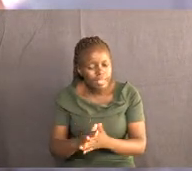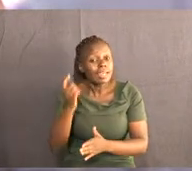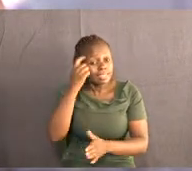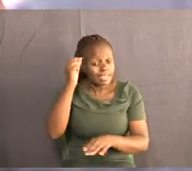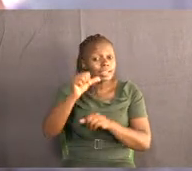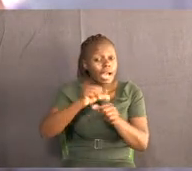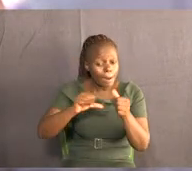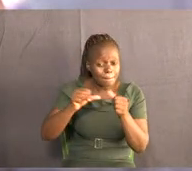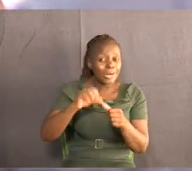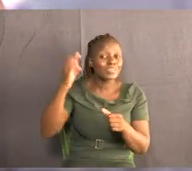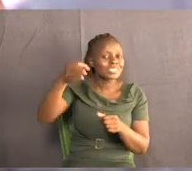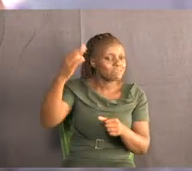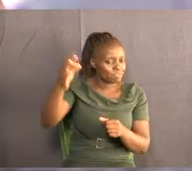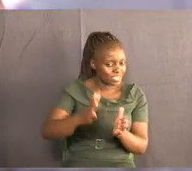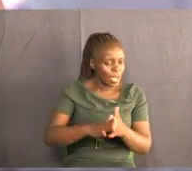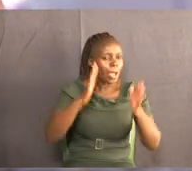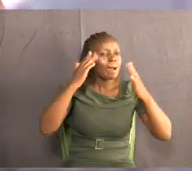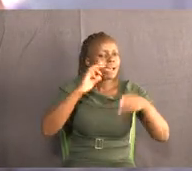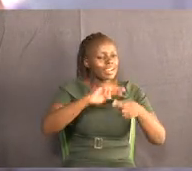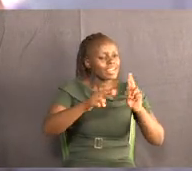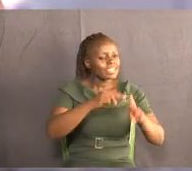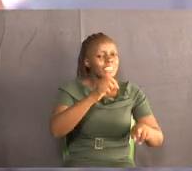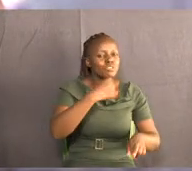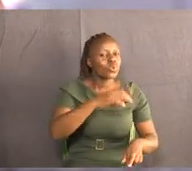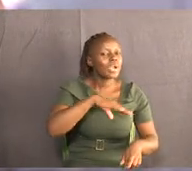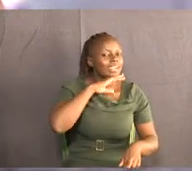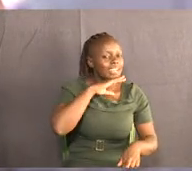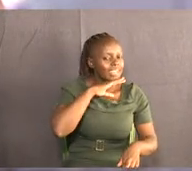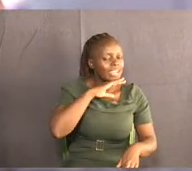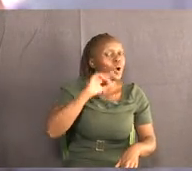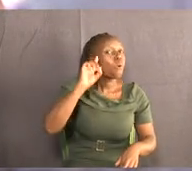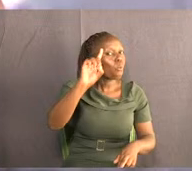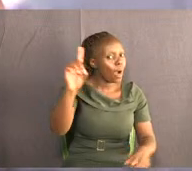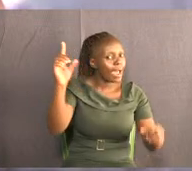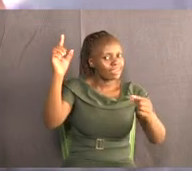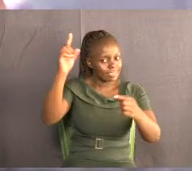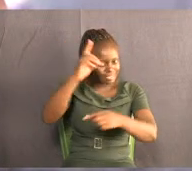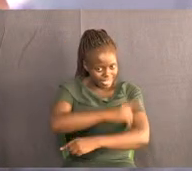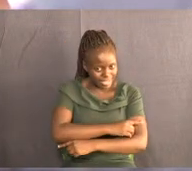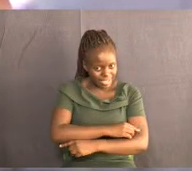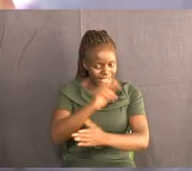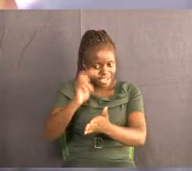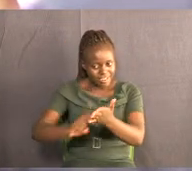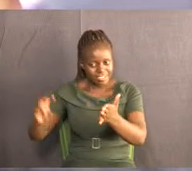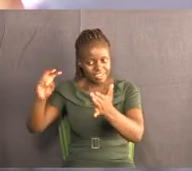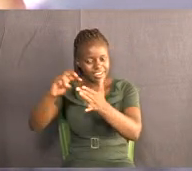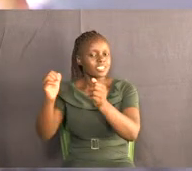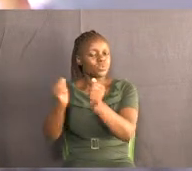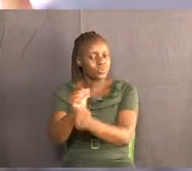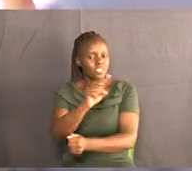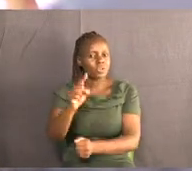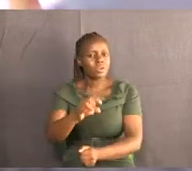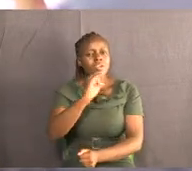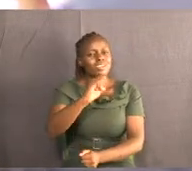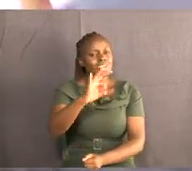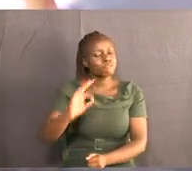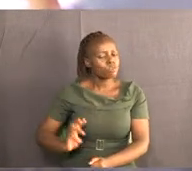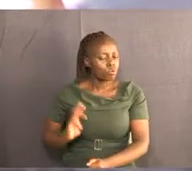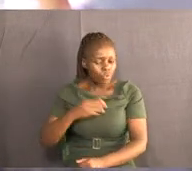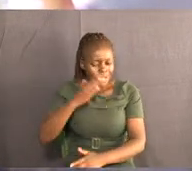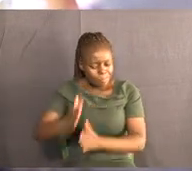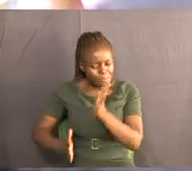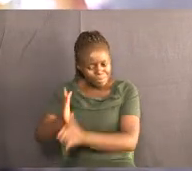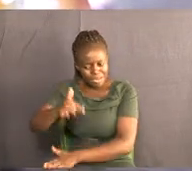people who have left us and they are believers, one day they will be resurrected with him. If we prepare ourselves